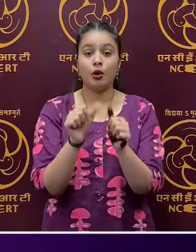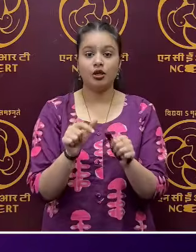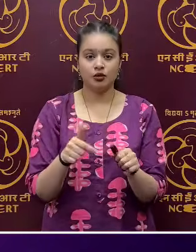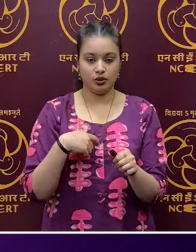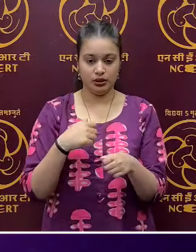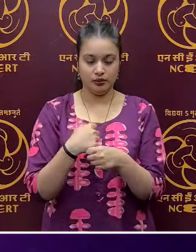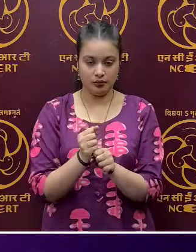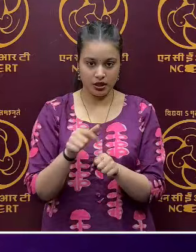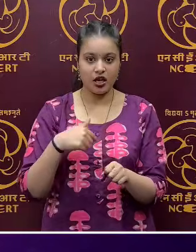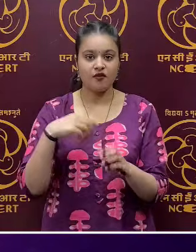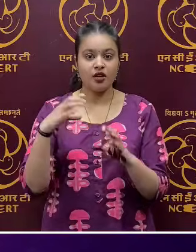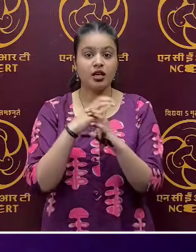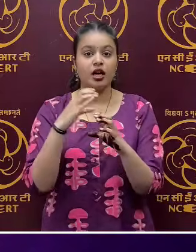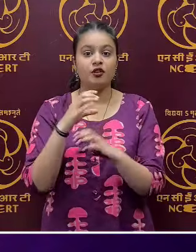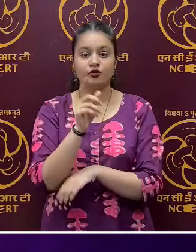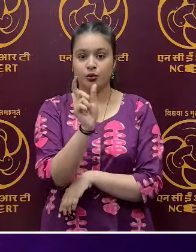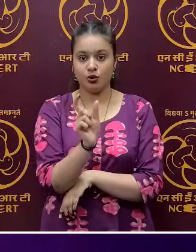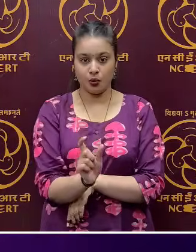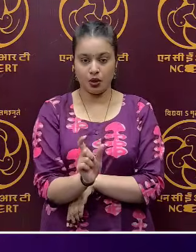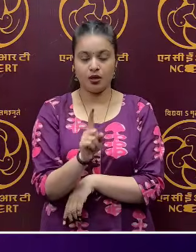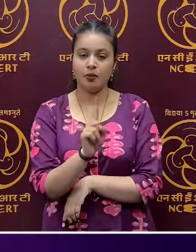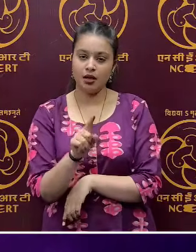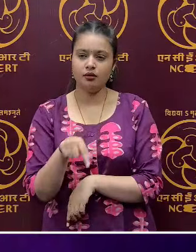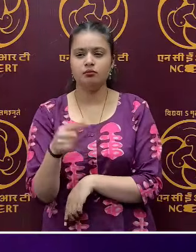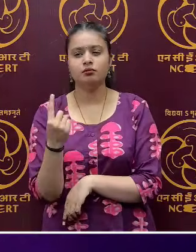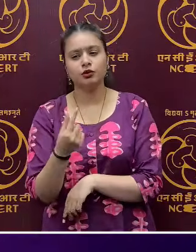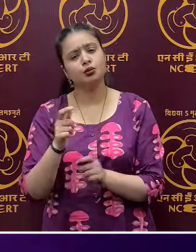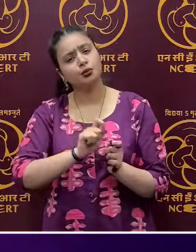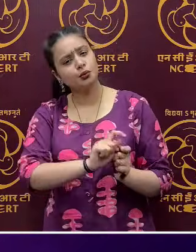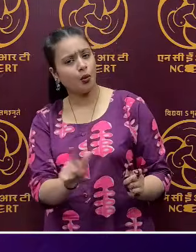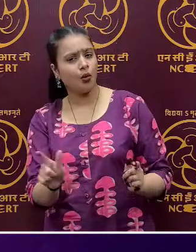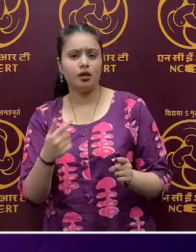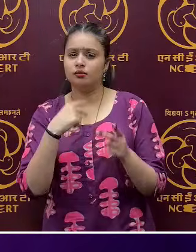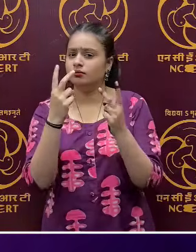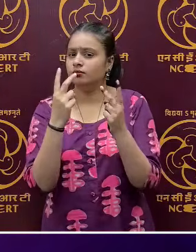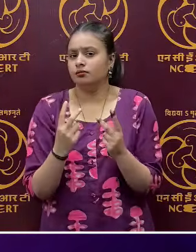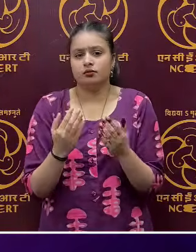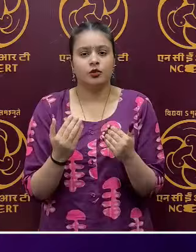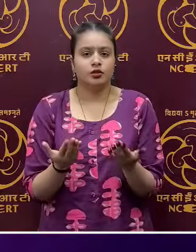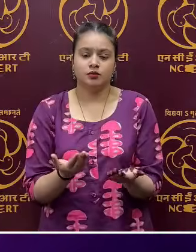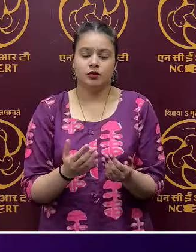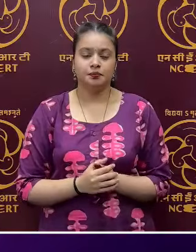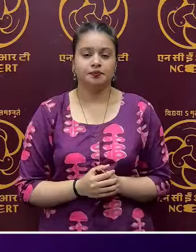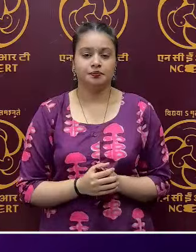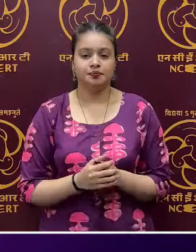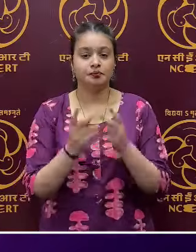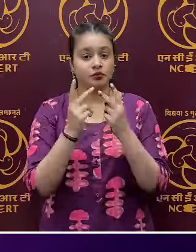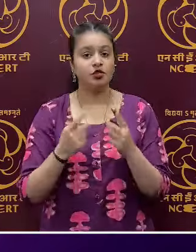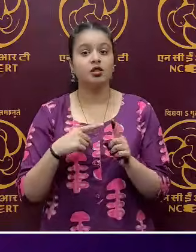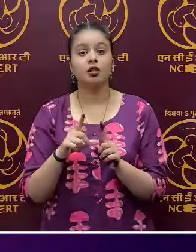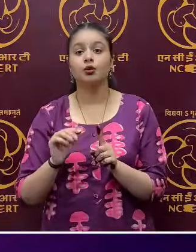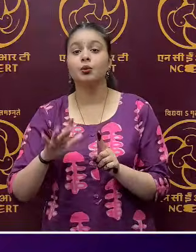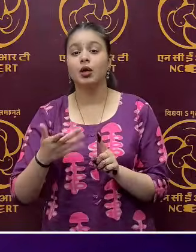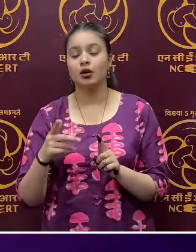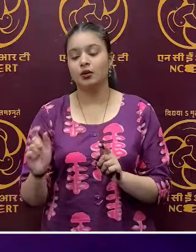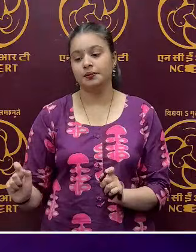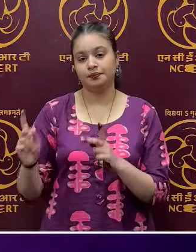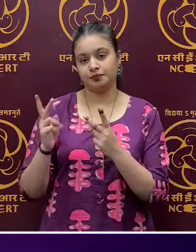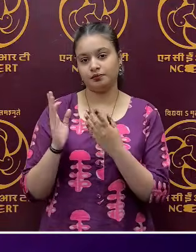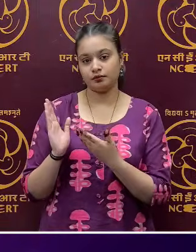with confused words, but of course it's useful for everyone. Yes. So let us look how to do it. First, Sure.